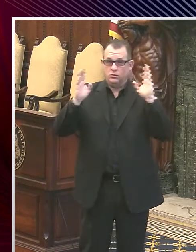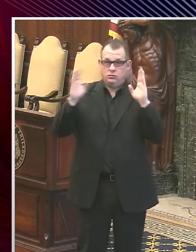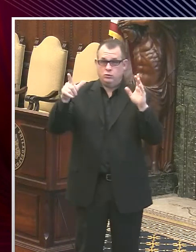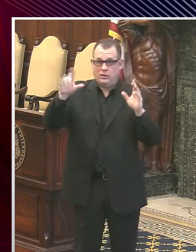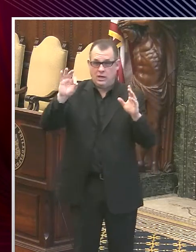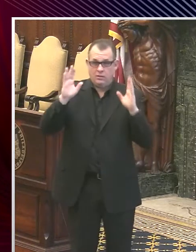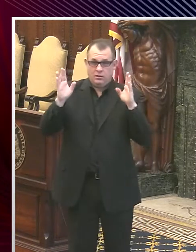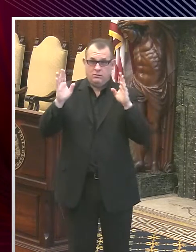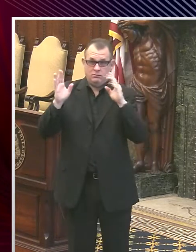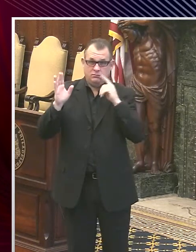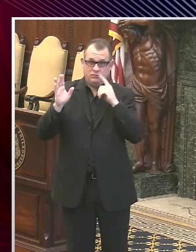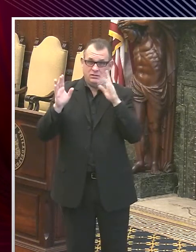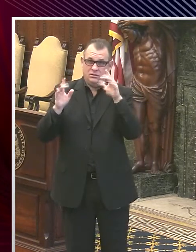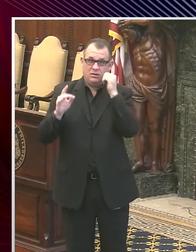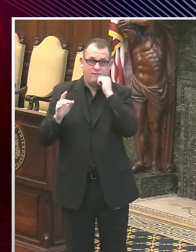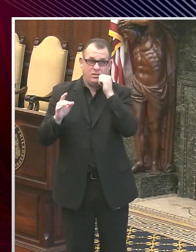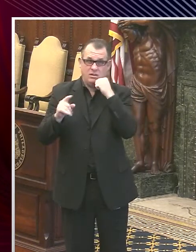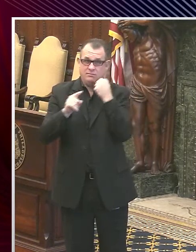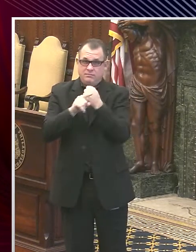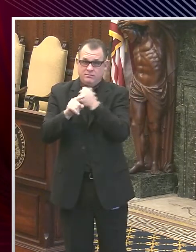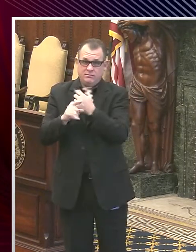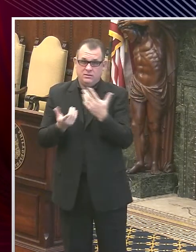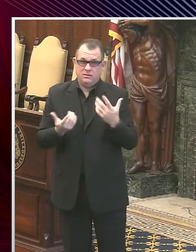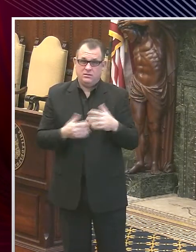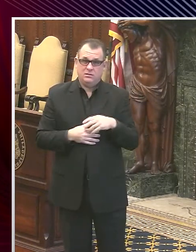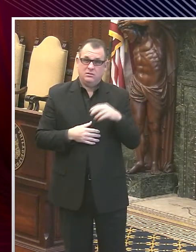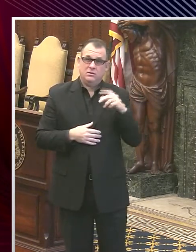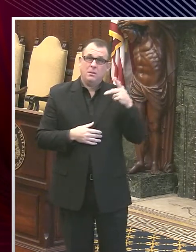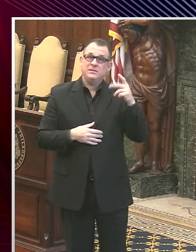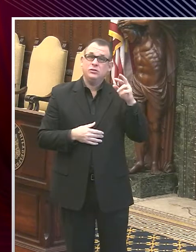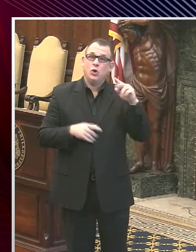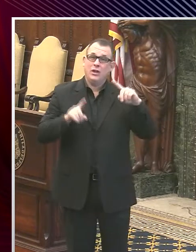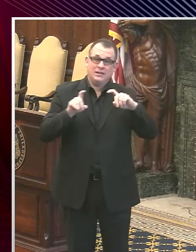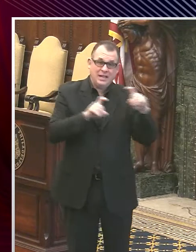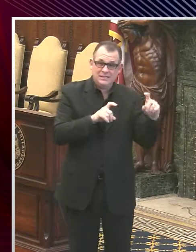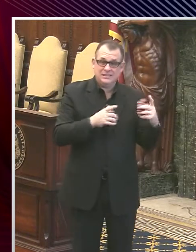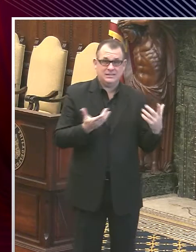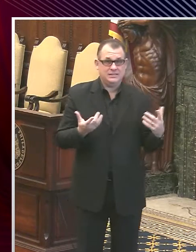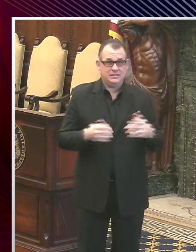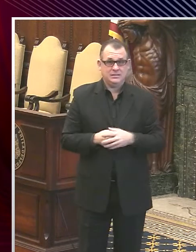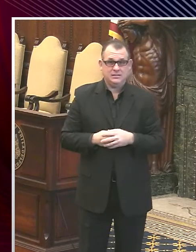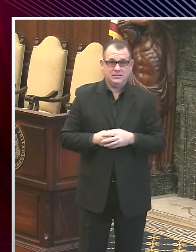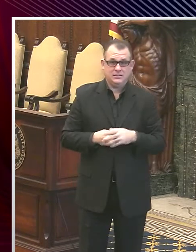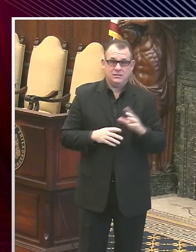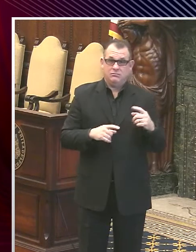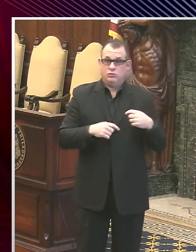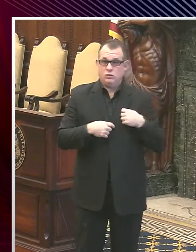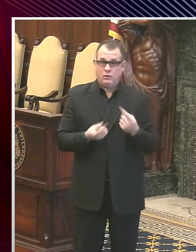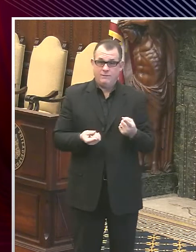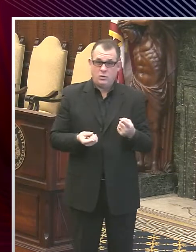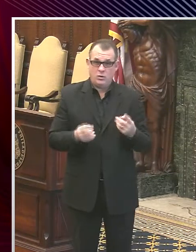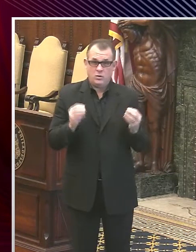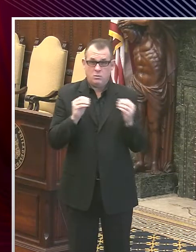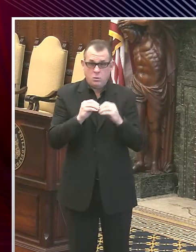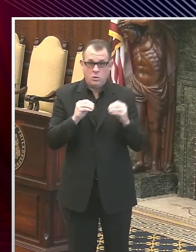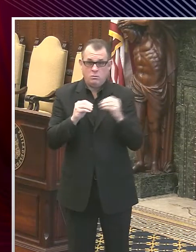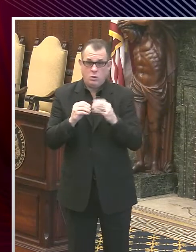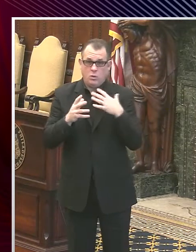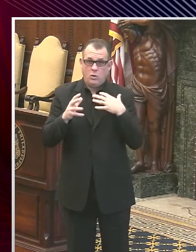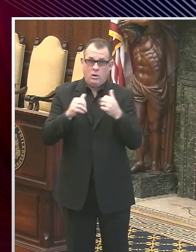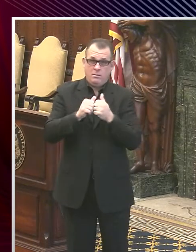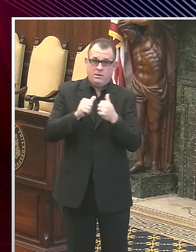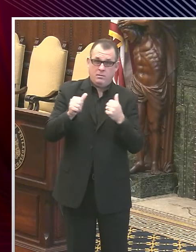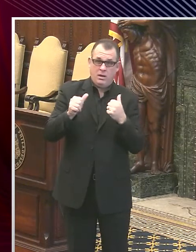we averaged 584 cases per day. That's the PCR test and the rapid antigen test combined. And so far, we expect more with